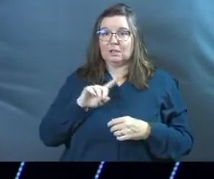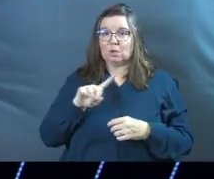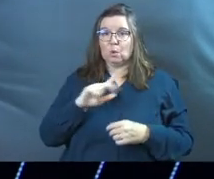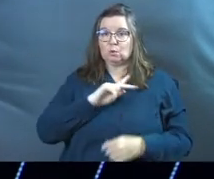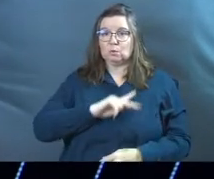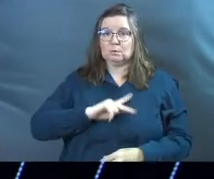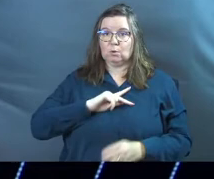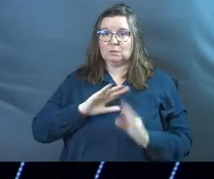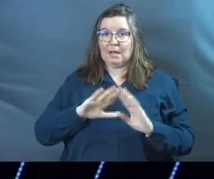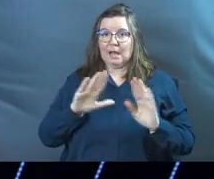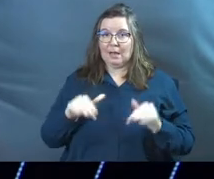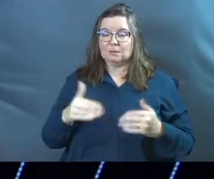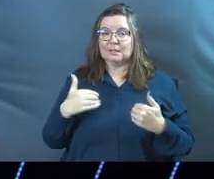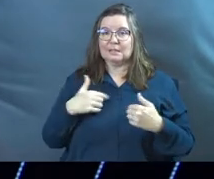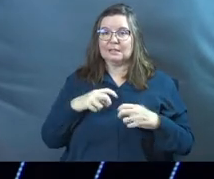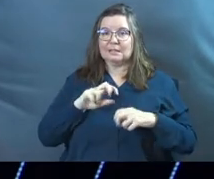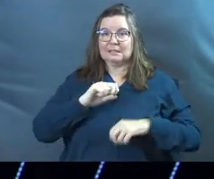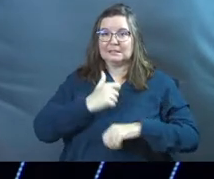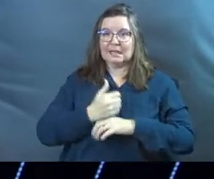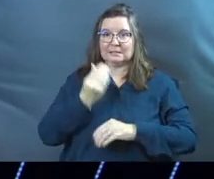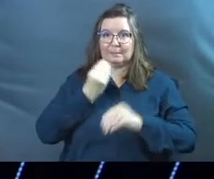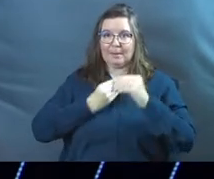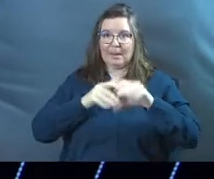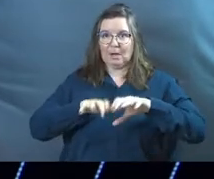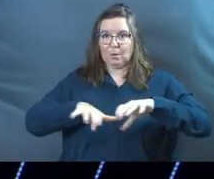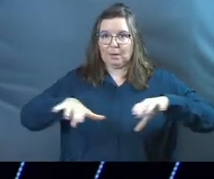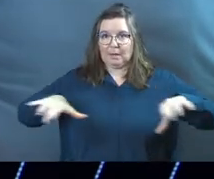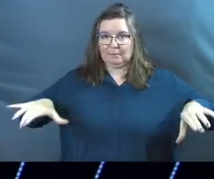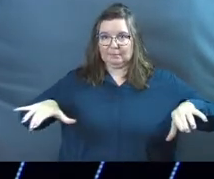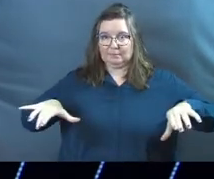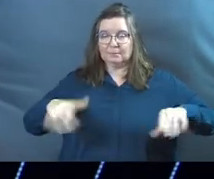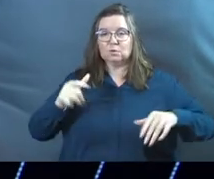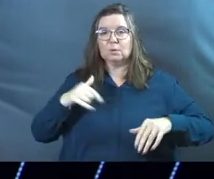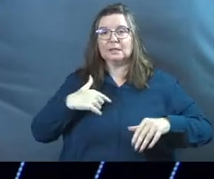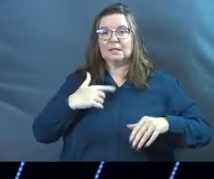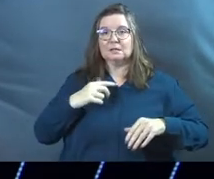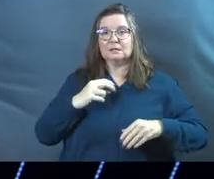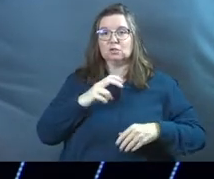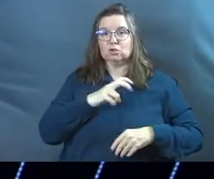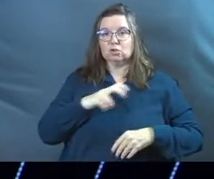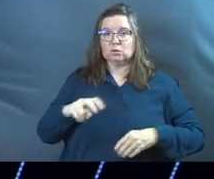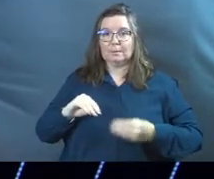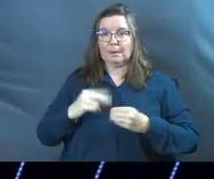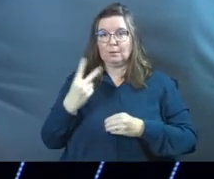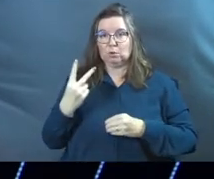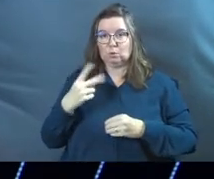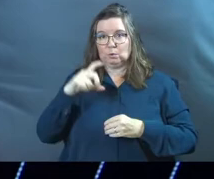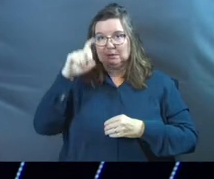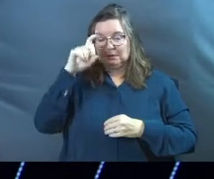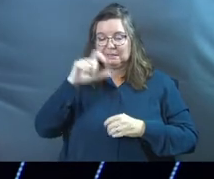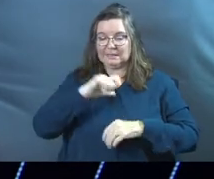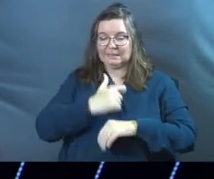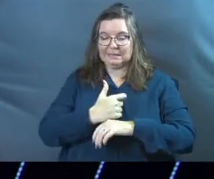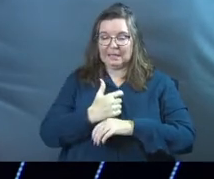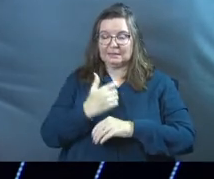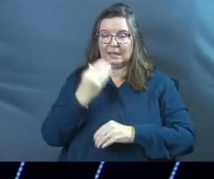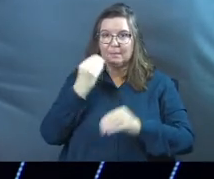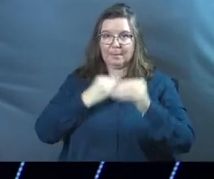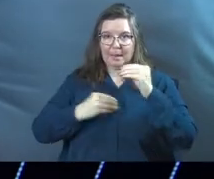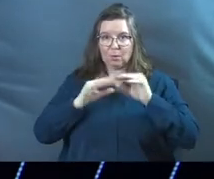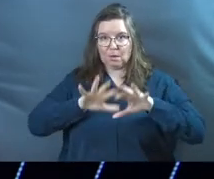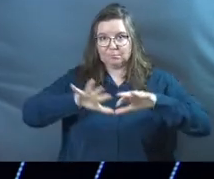to his personal house, and he sets up a banquet for them this time. So this is trip number two to Egypt. He sets up a